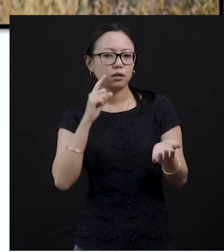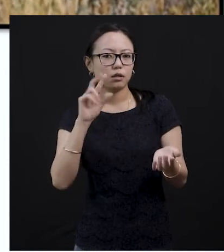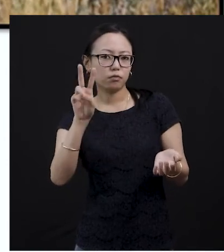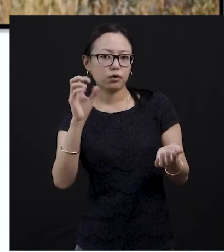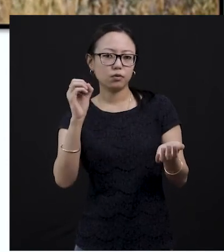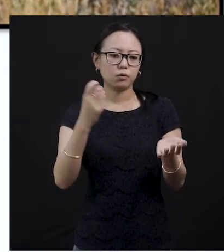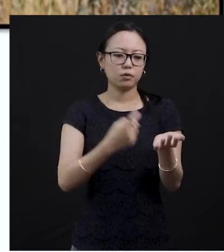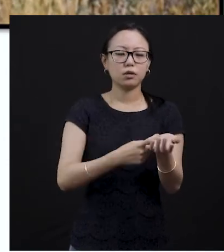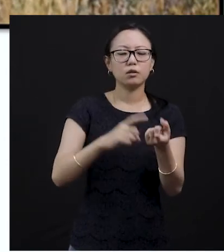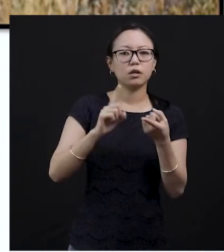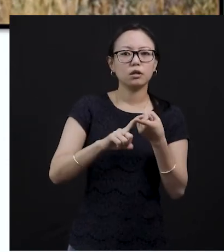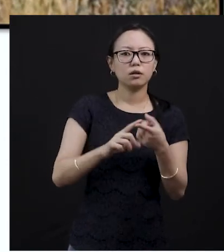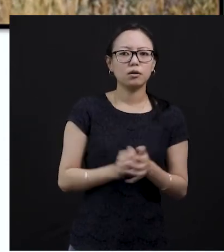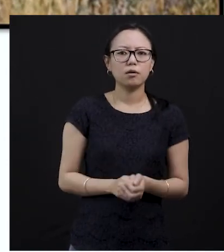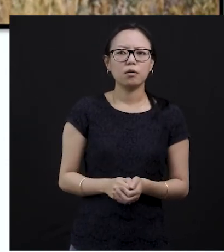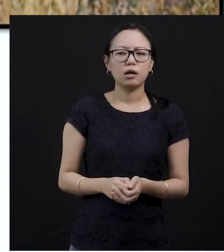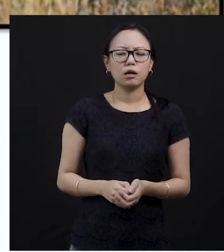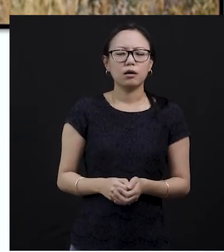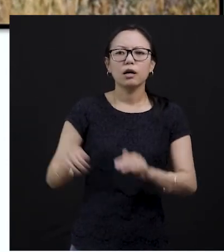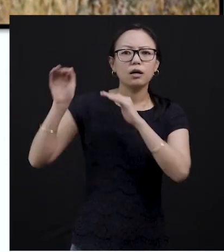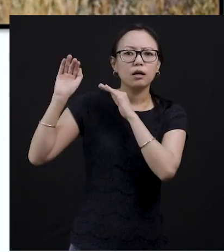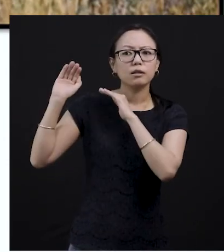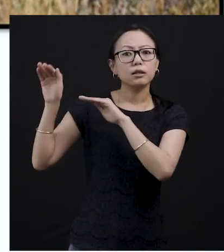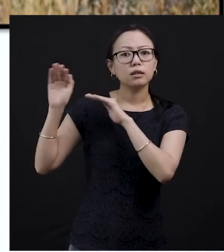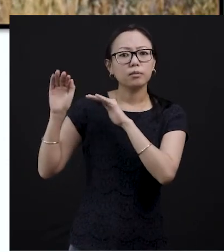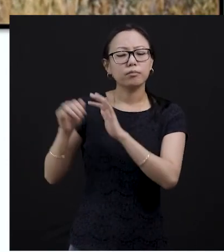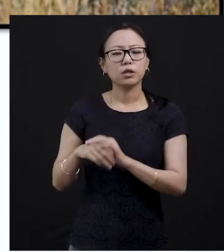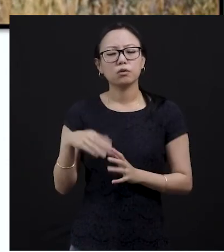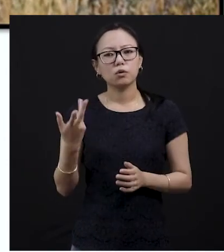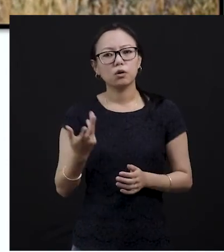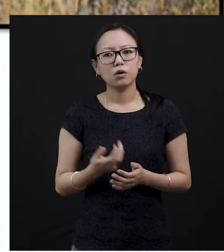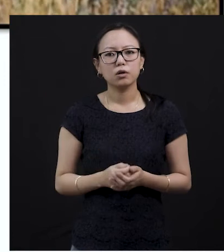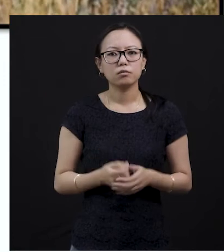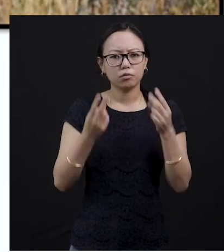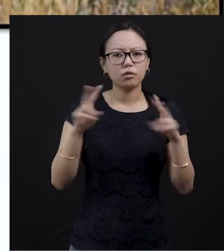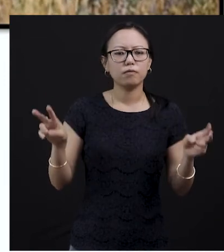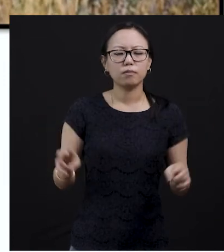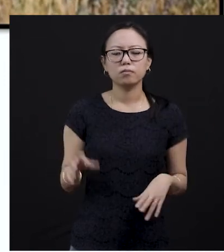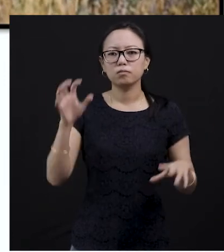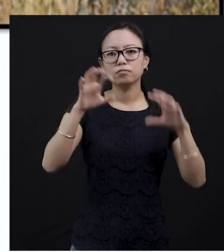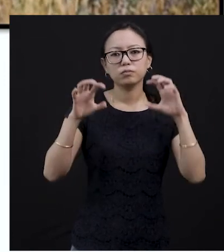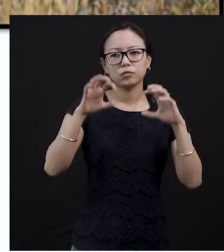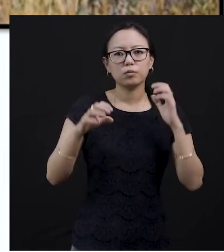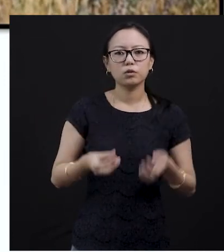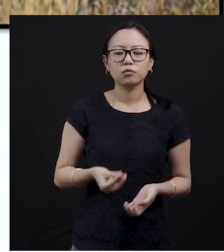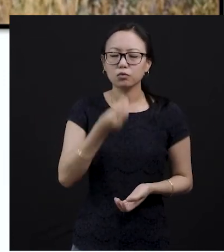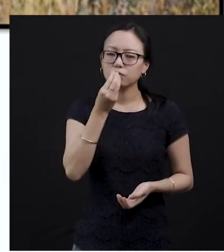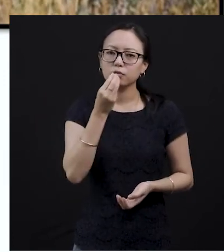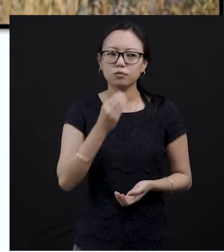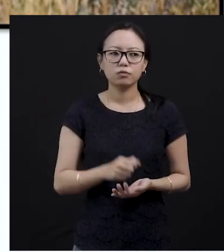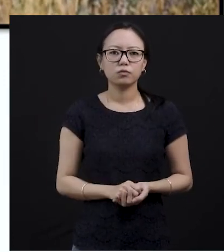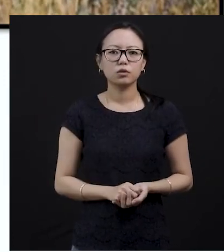on. So they have to have, sharp eyes. They have to have eyes in front of them so that they can have